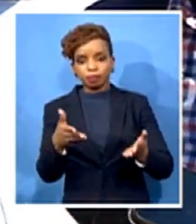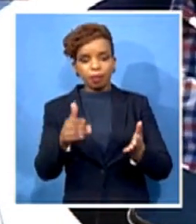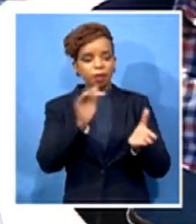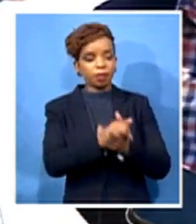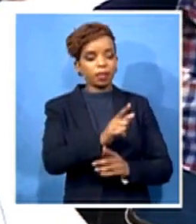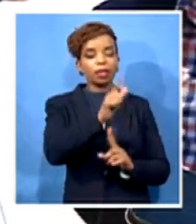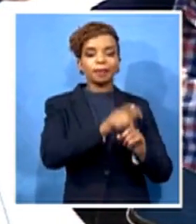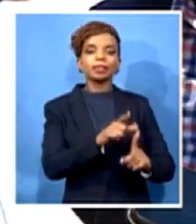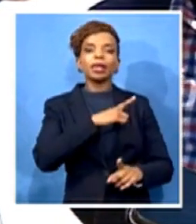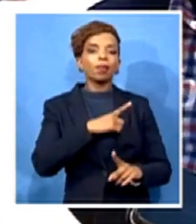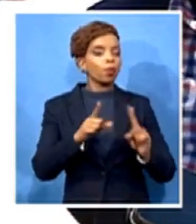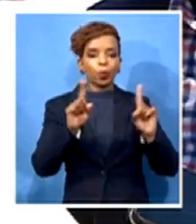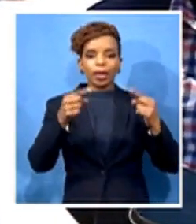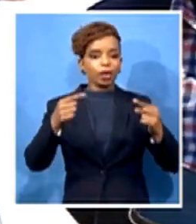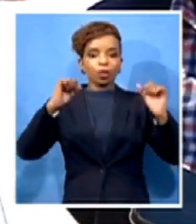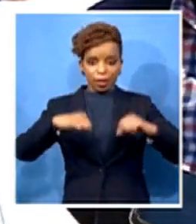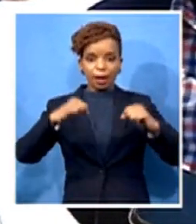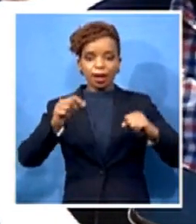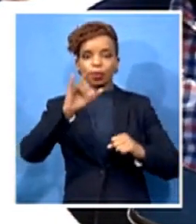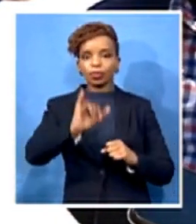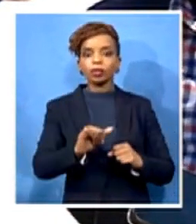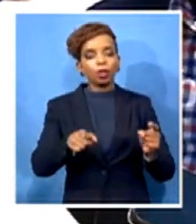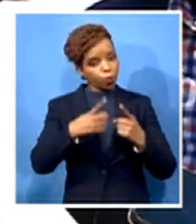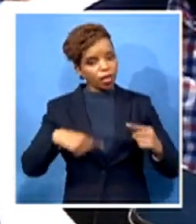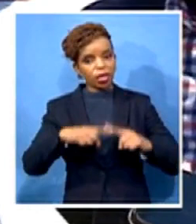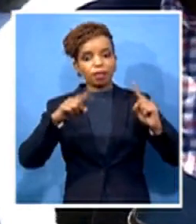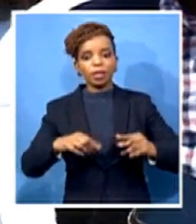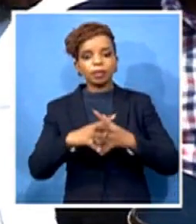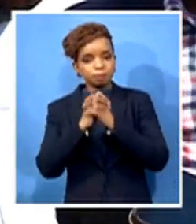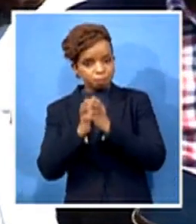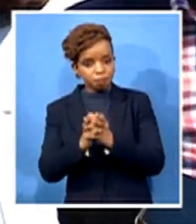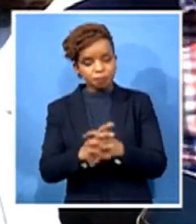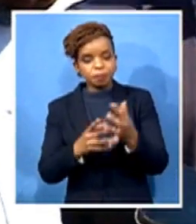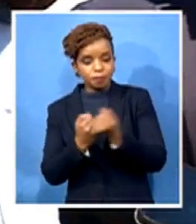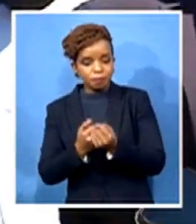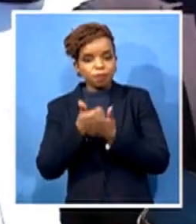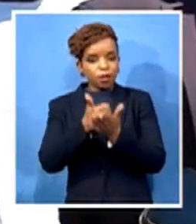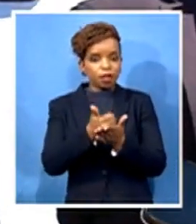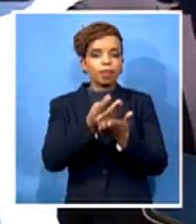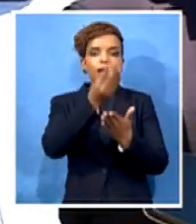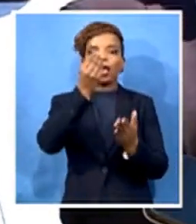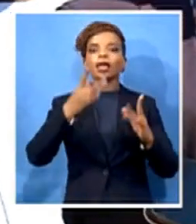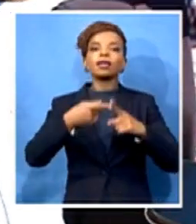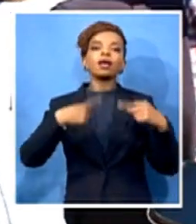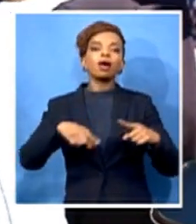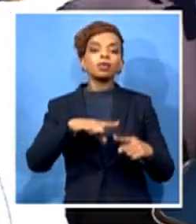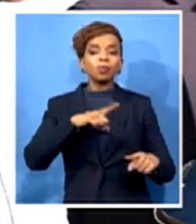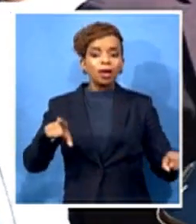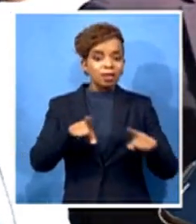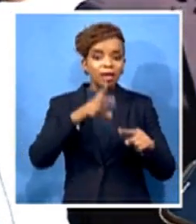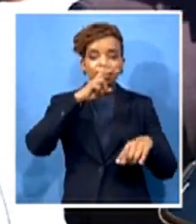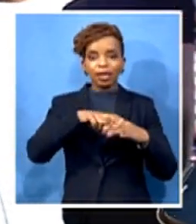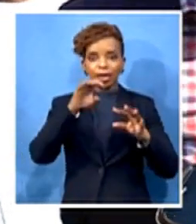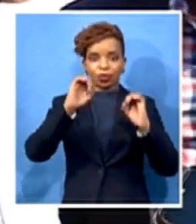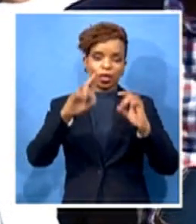must join hands and help our learners. You know, they need education. Some of them are very poor. In order to get out of poverty,